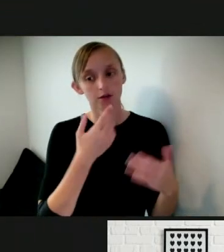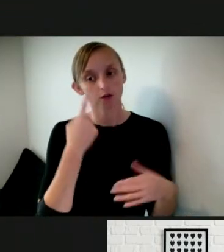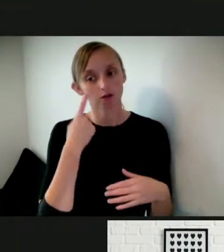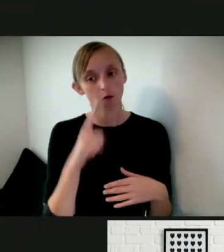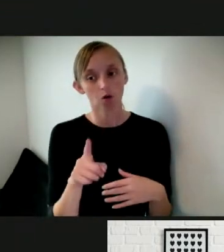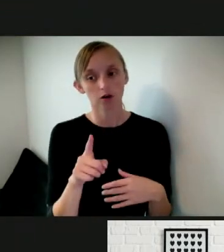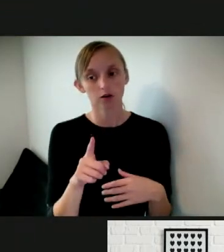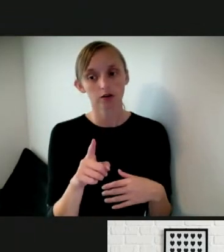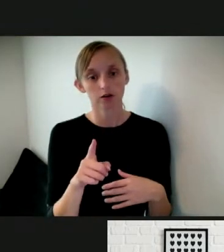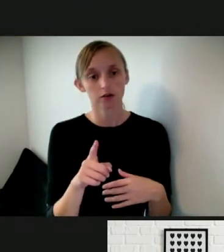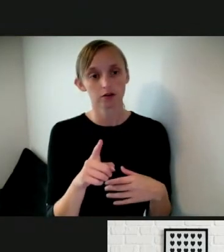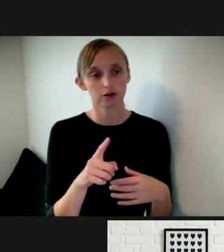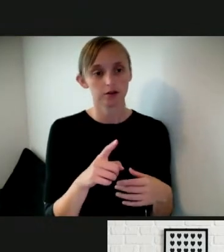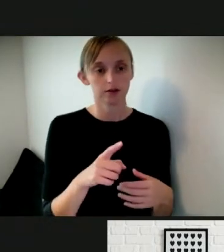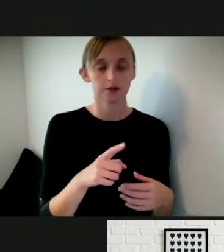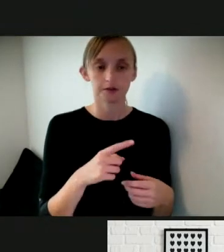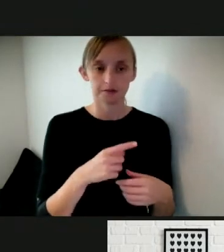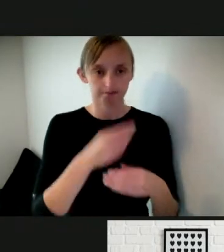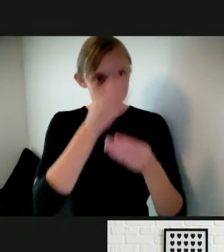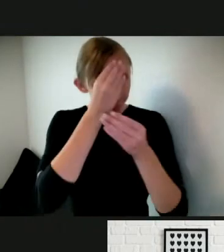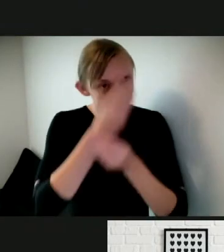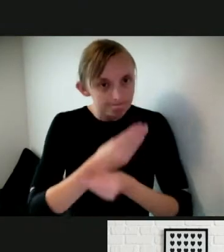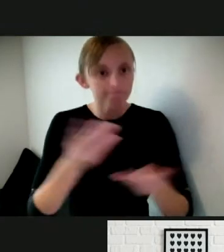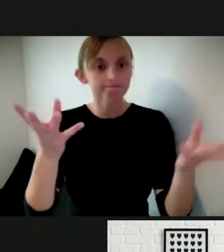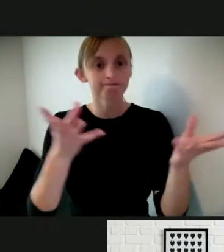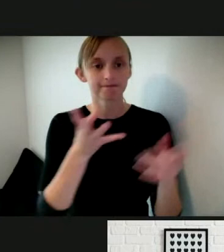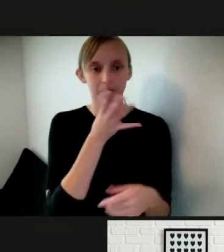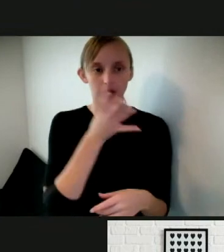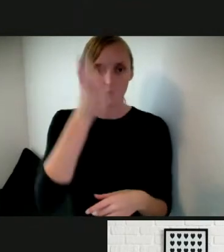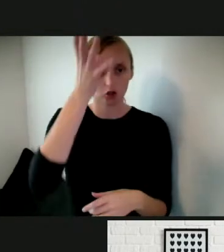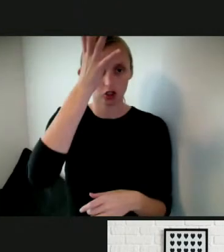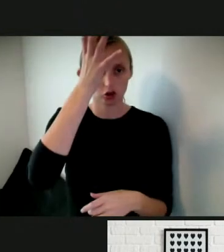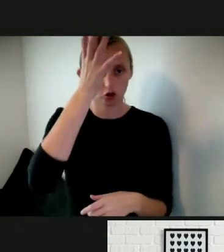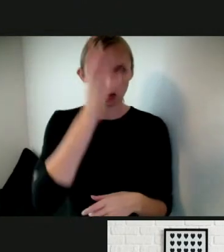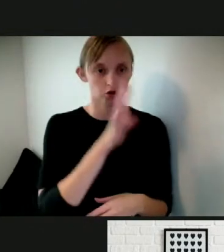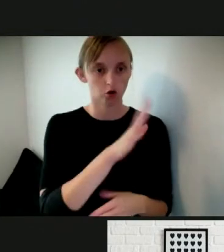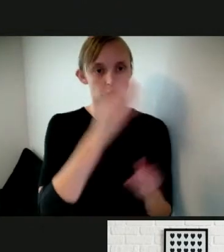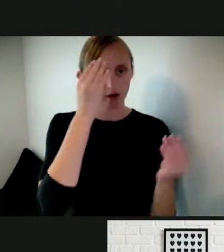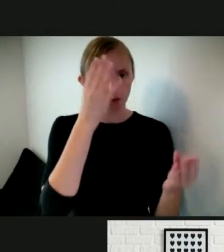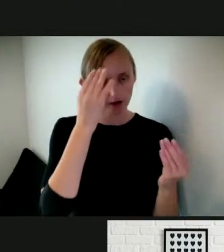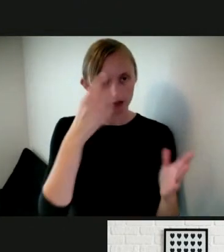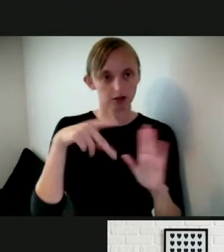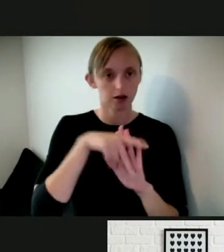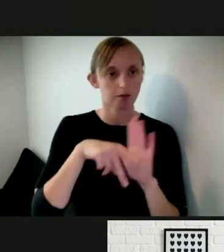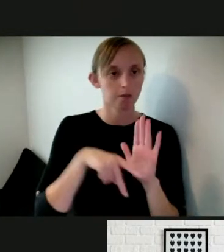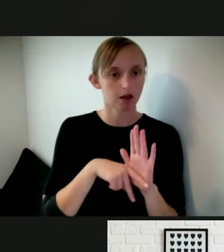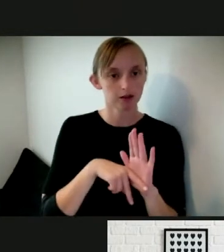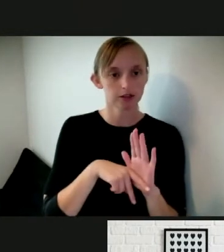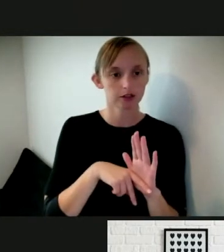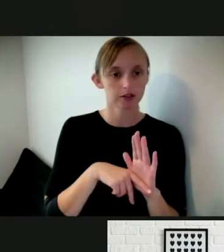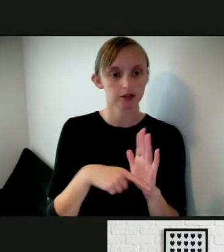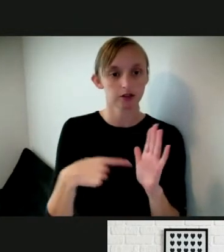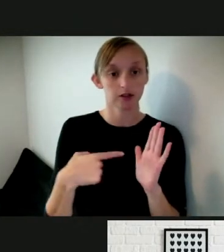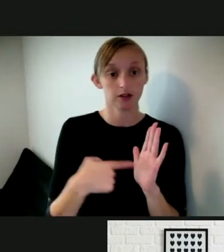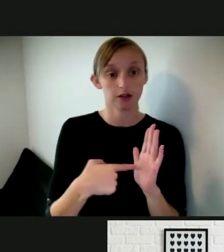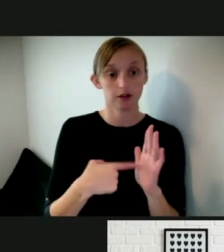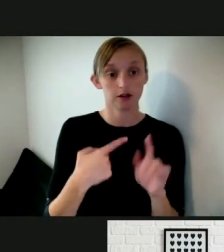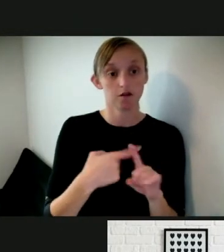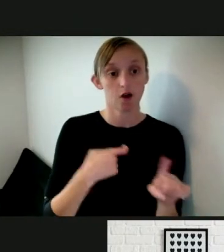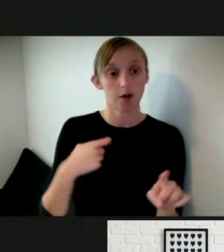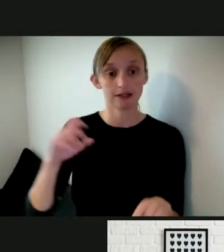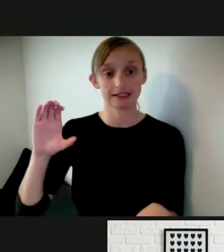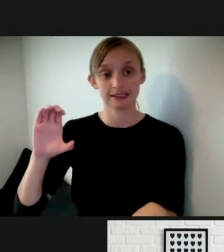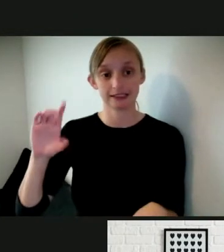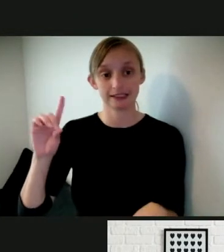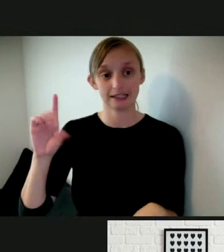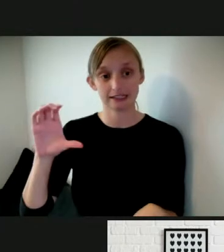you're letting parents know that the information and your procedures are information that comes from the CDC